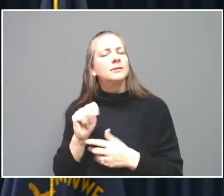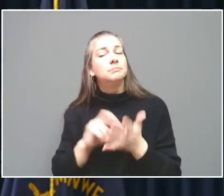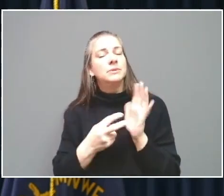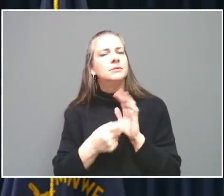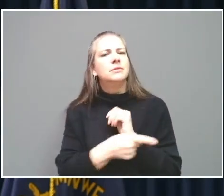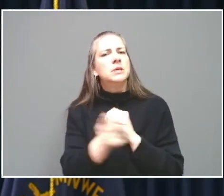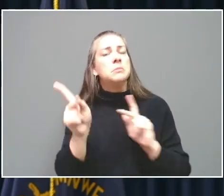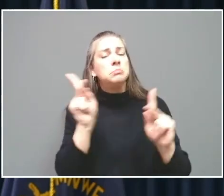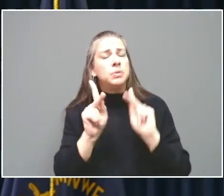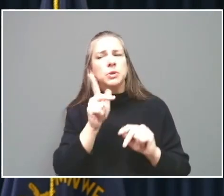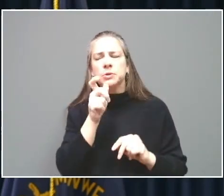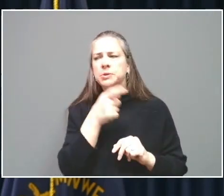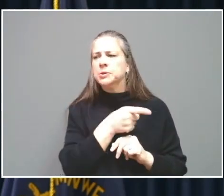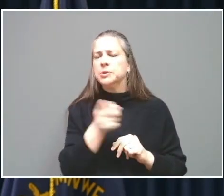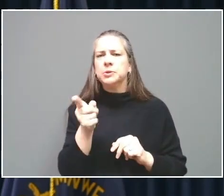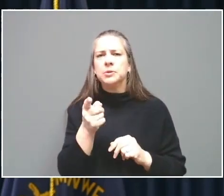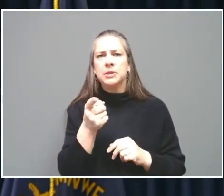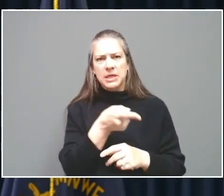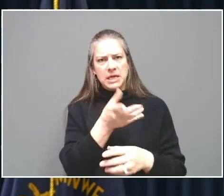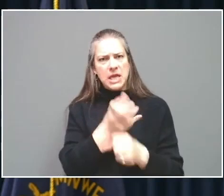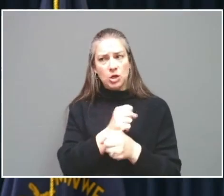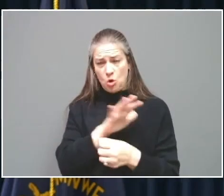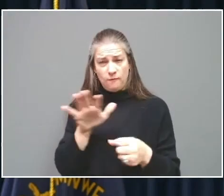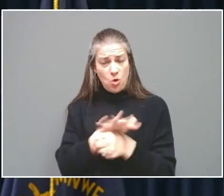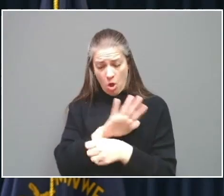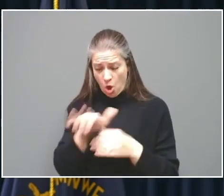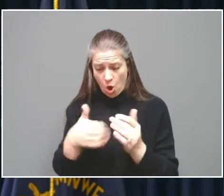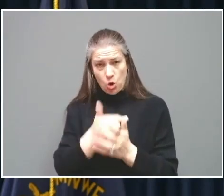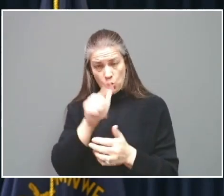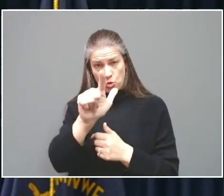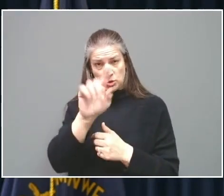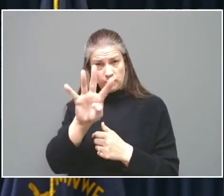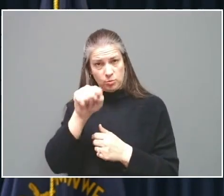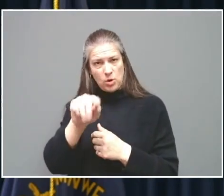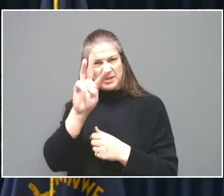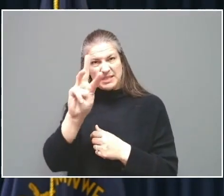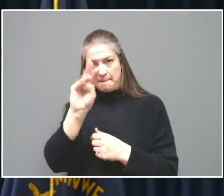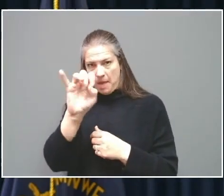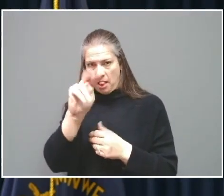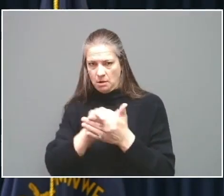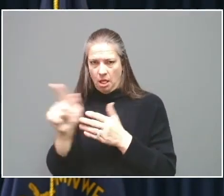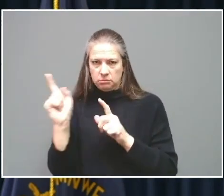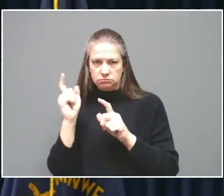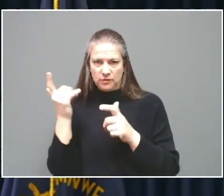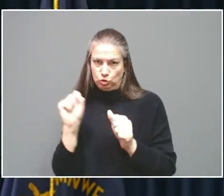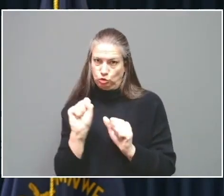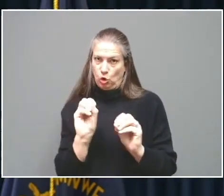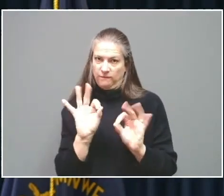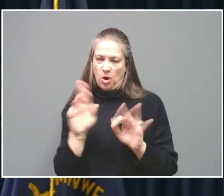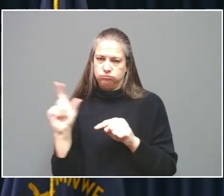the total amount, to $24.6 million. If you need help, please call FEMA directly